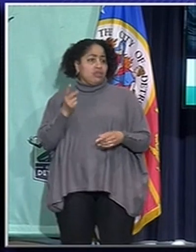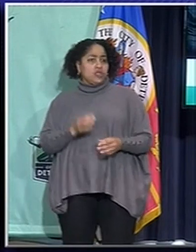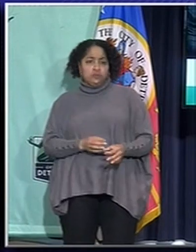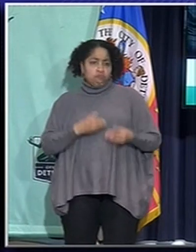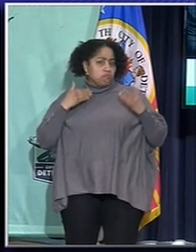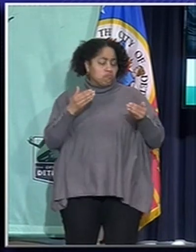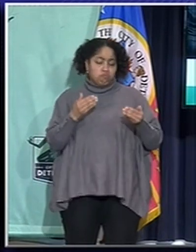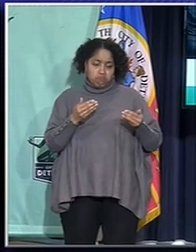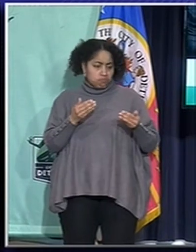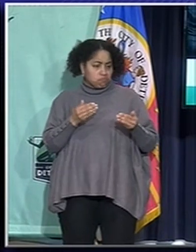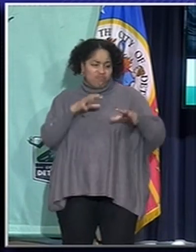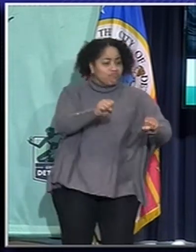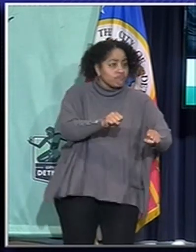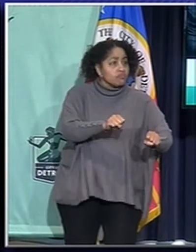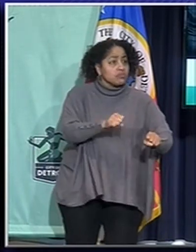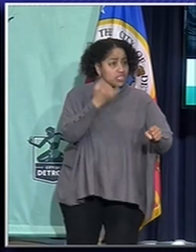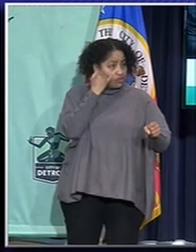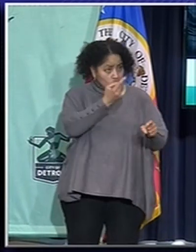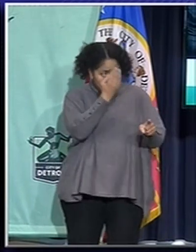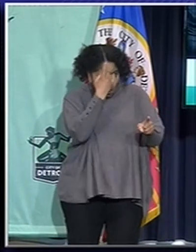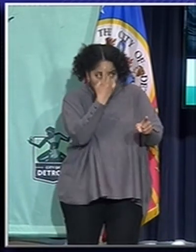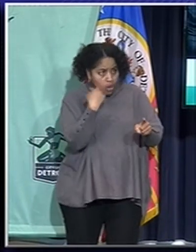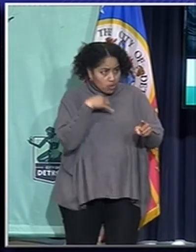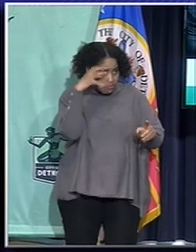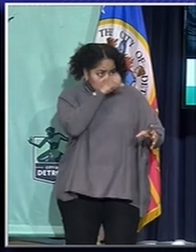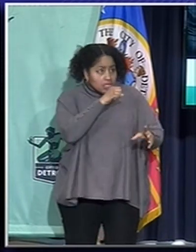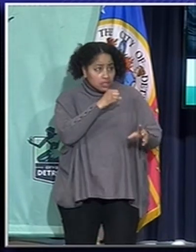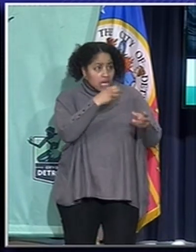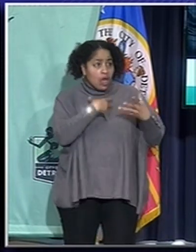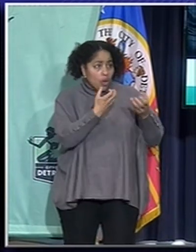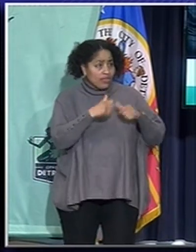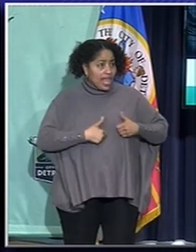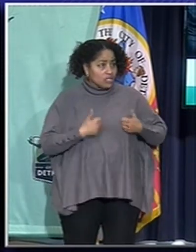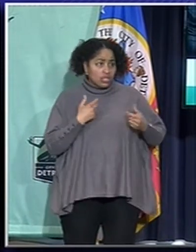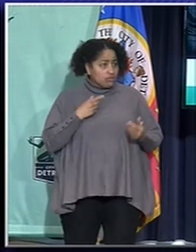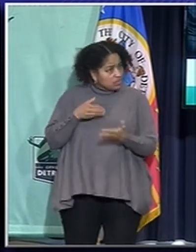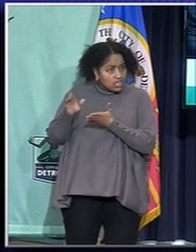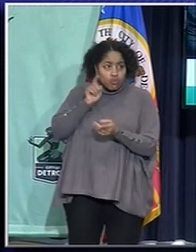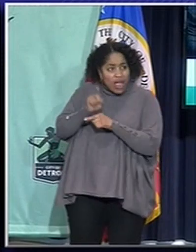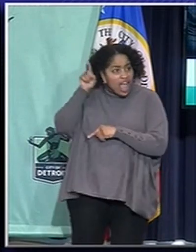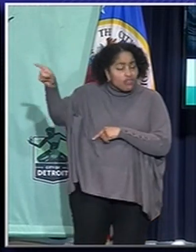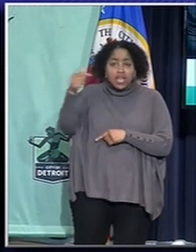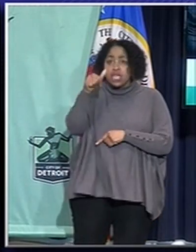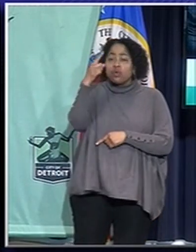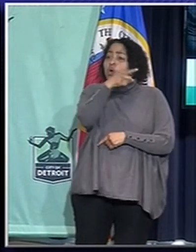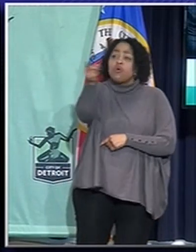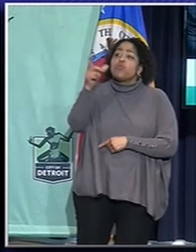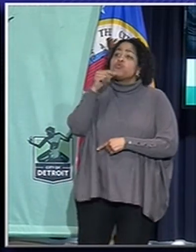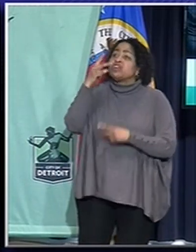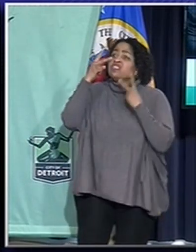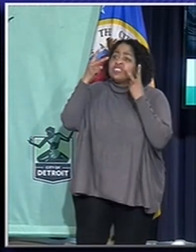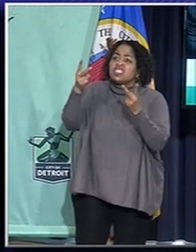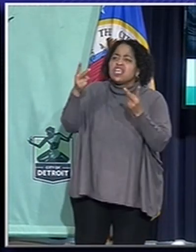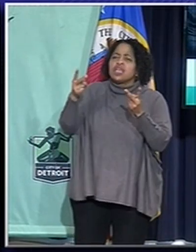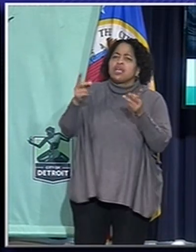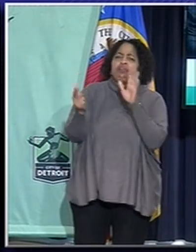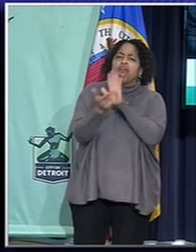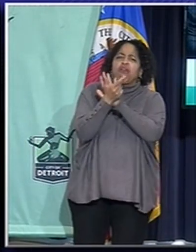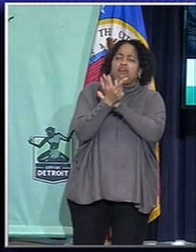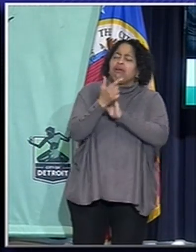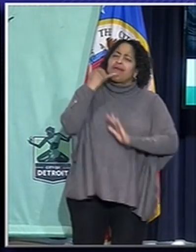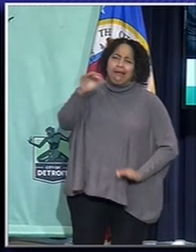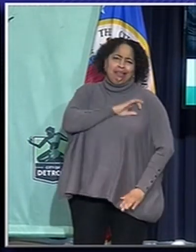If you know one we haven't gotten to, I'd like the address after this because we'll get them right out there. Thank you. But anybody who sees somebody illegally, just call the police